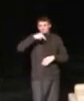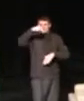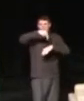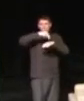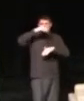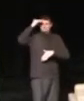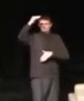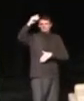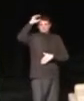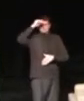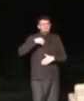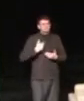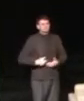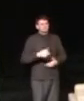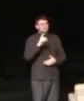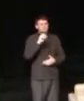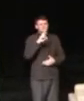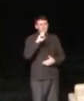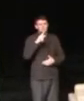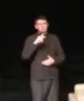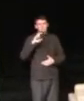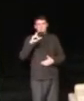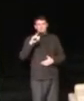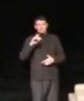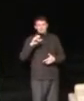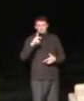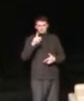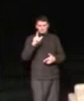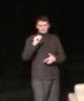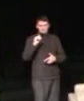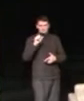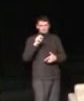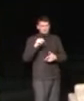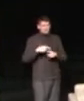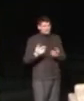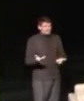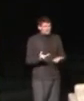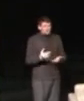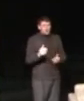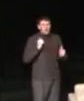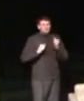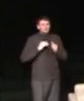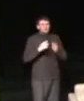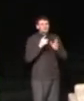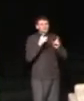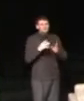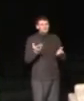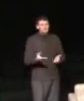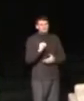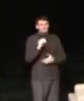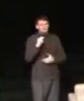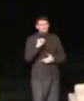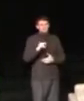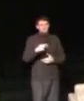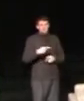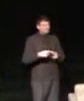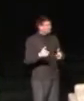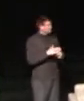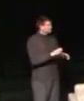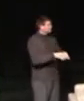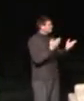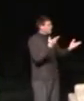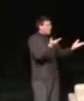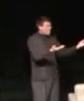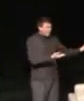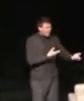Hi, my name is Derek Losland. I'm the artistic director here at MTYP. And I had a quick, first of all, welcome to the